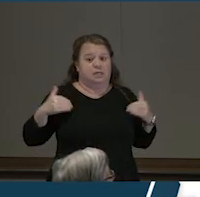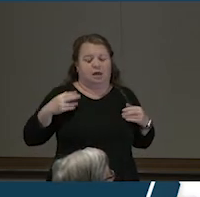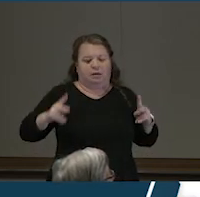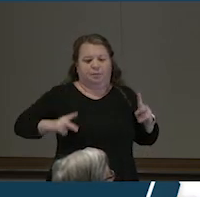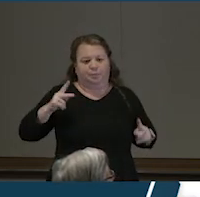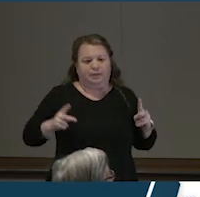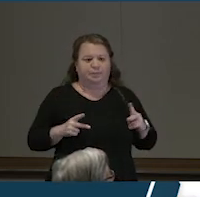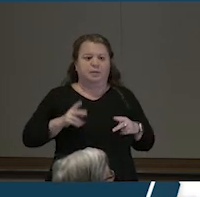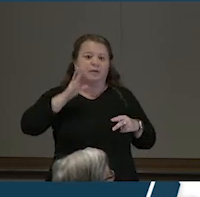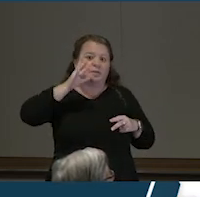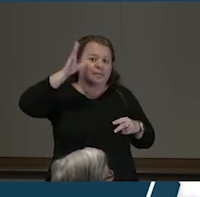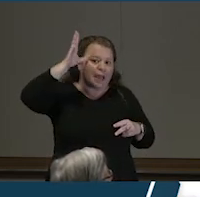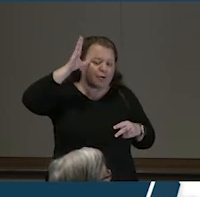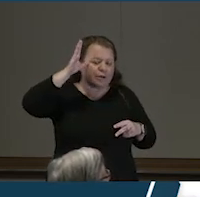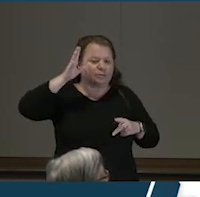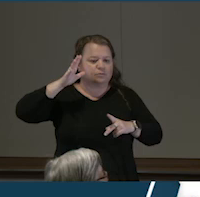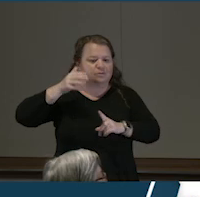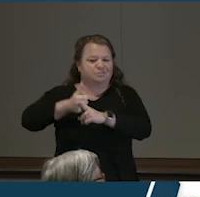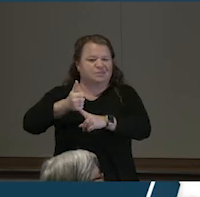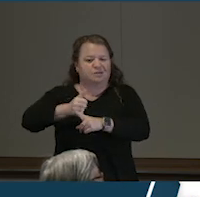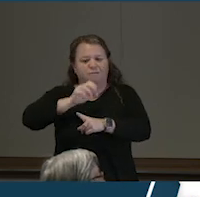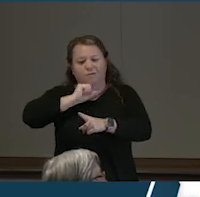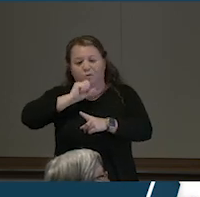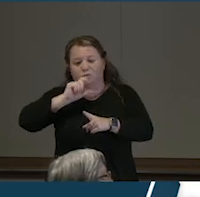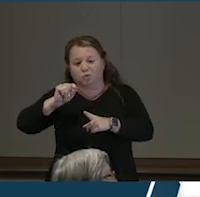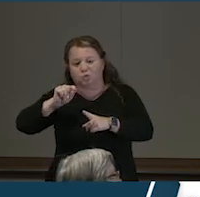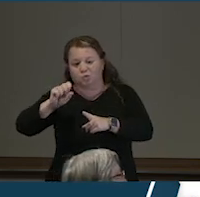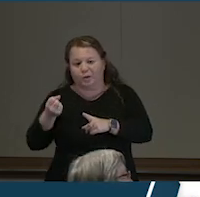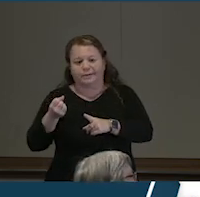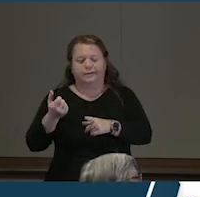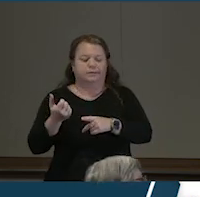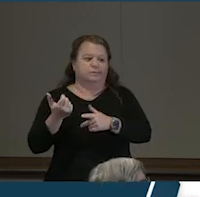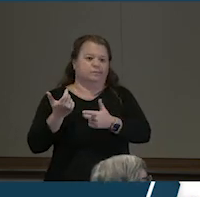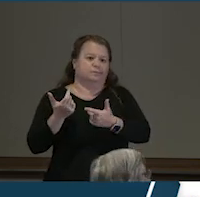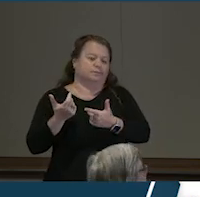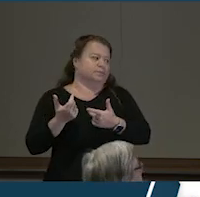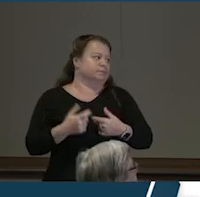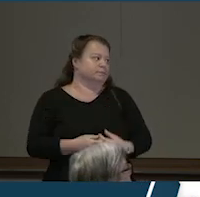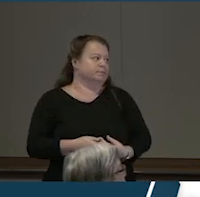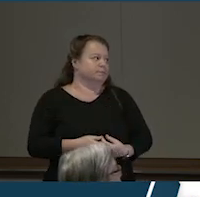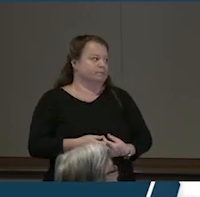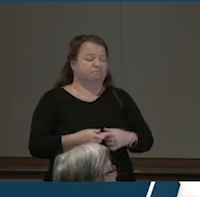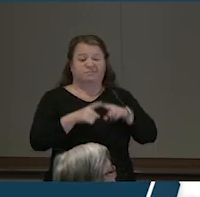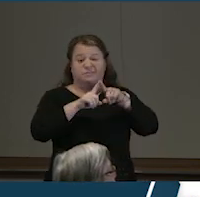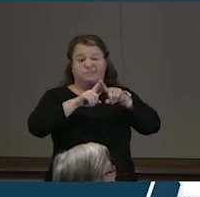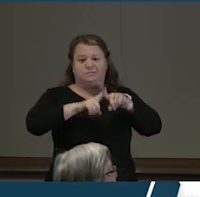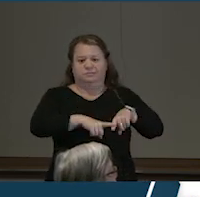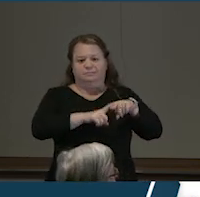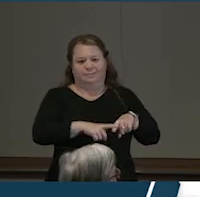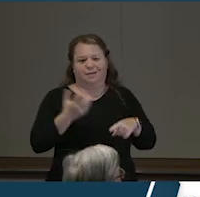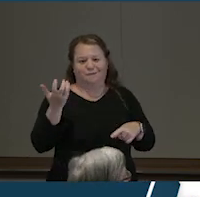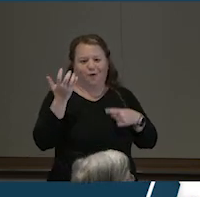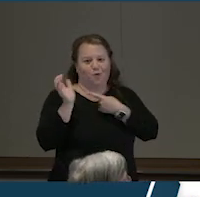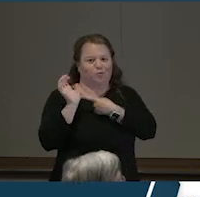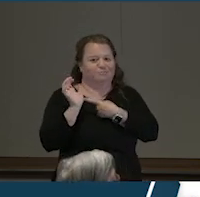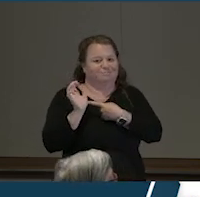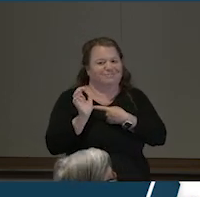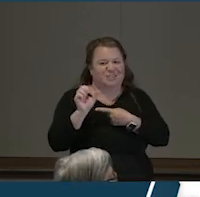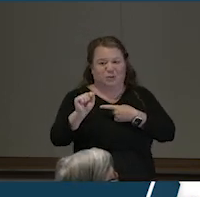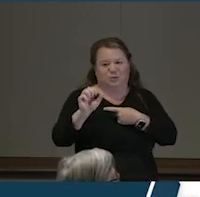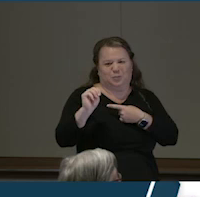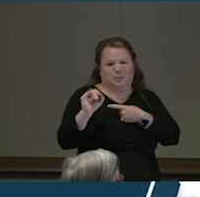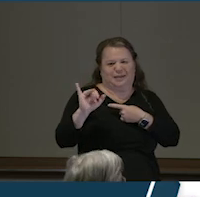talking parents who are in their 20s, they depend upon this thing, specifically social